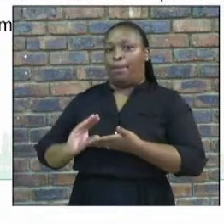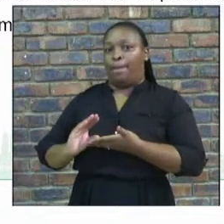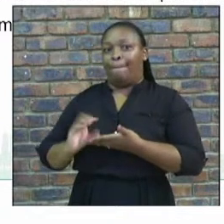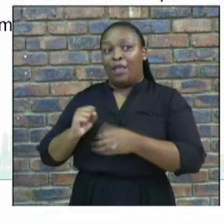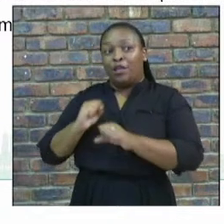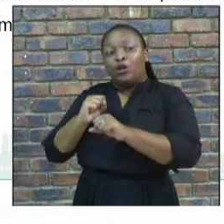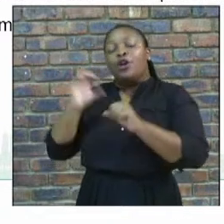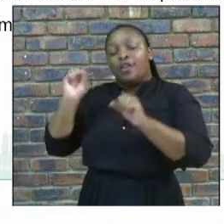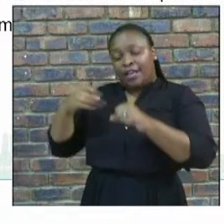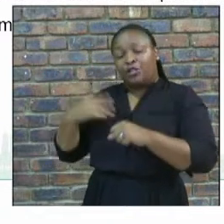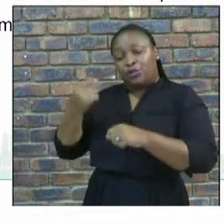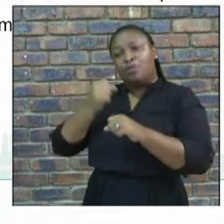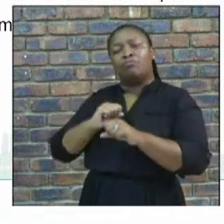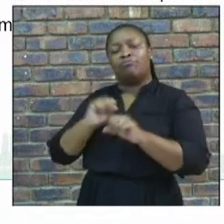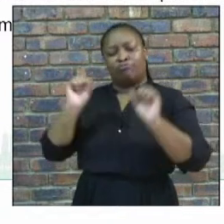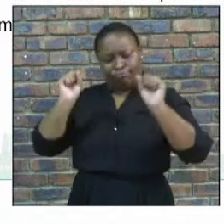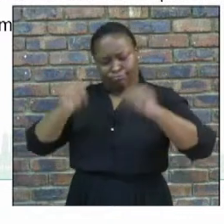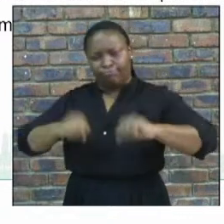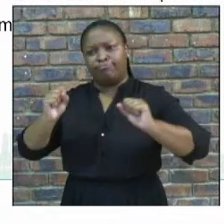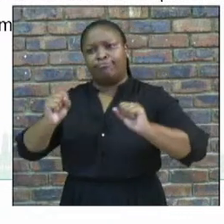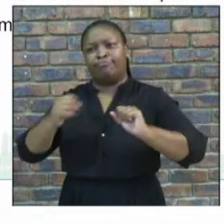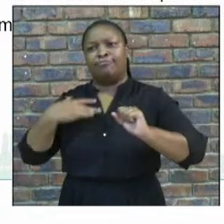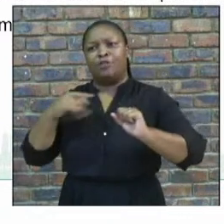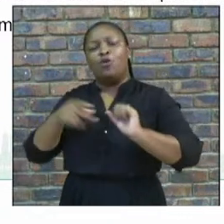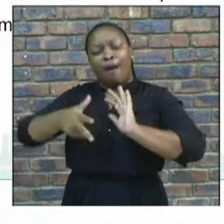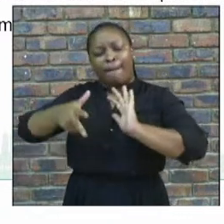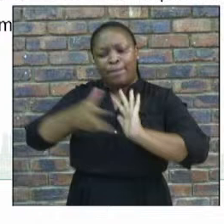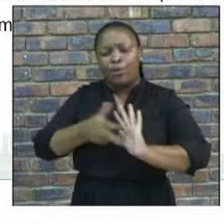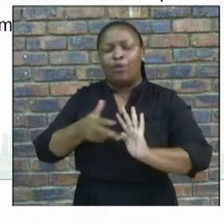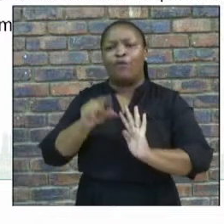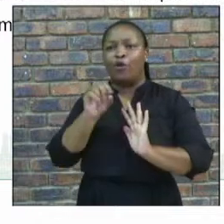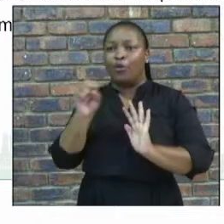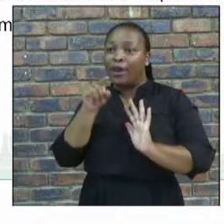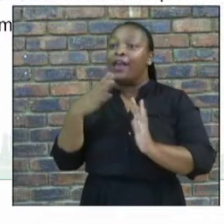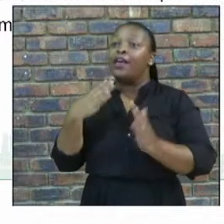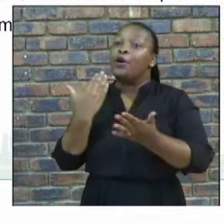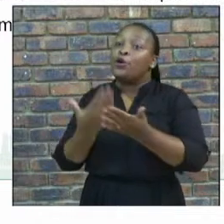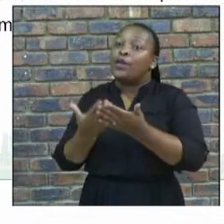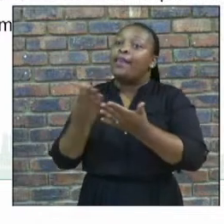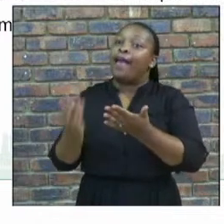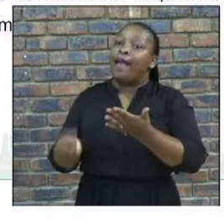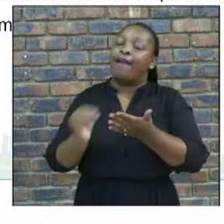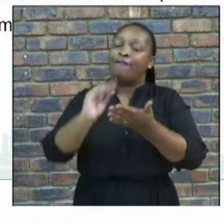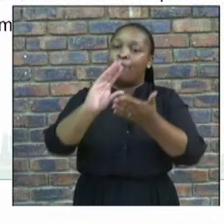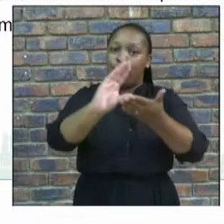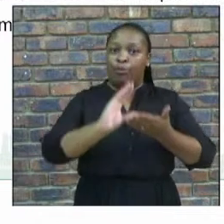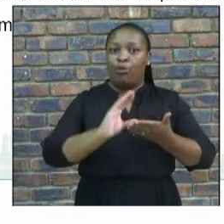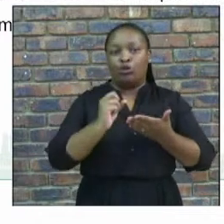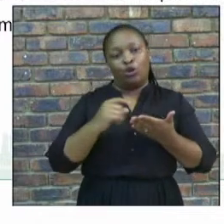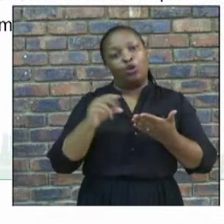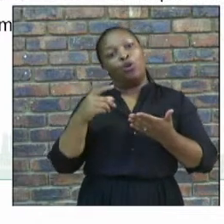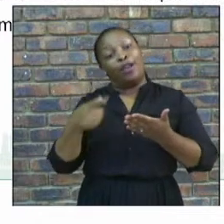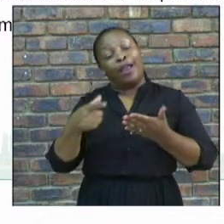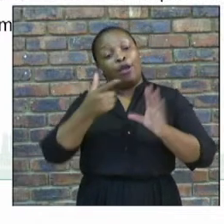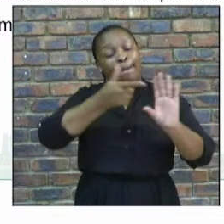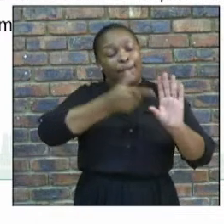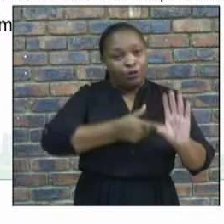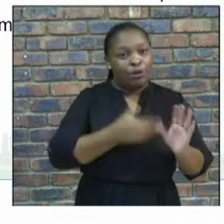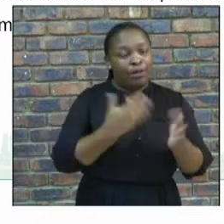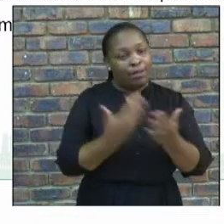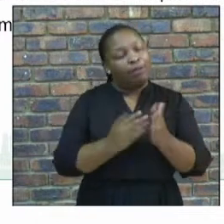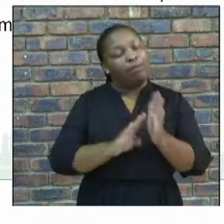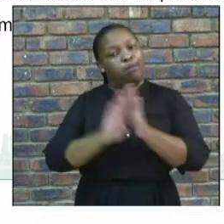that you, as a black person, you can be able to raise capital so as you can meaningfully participate